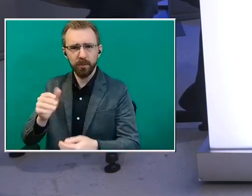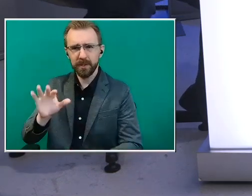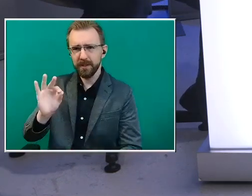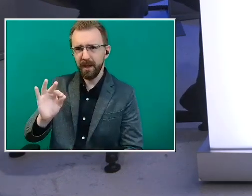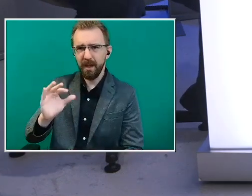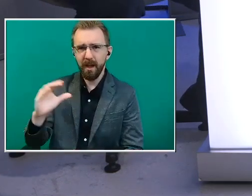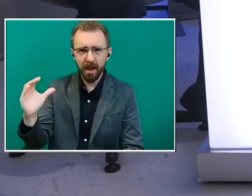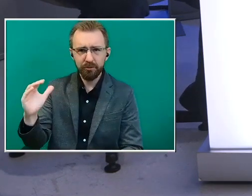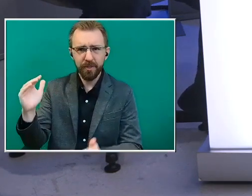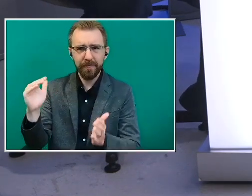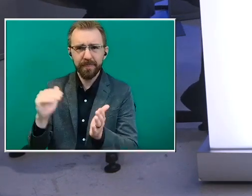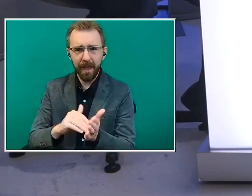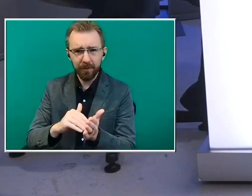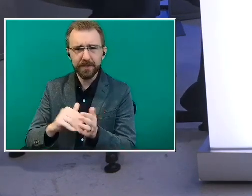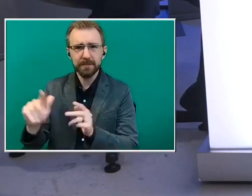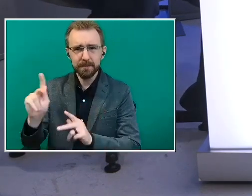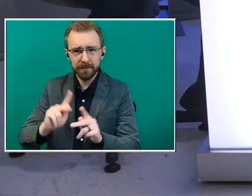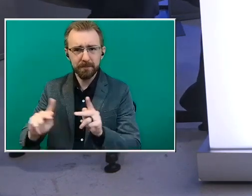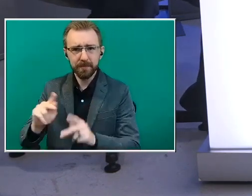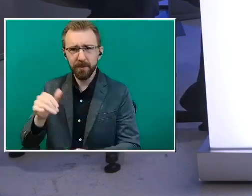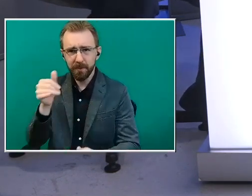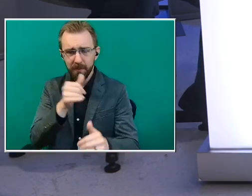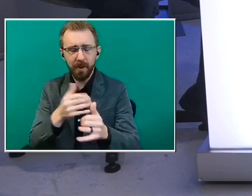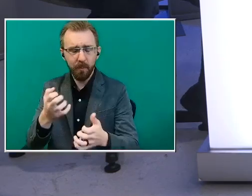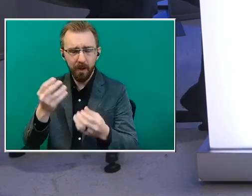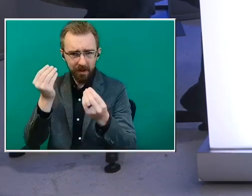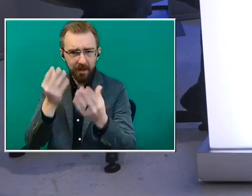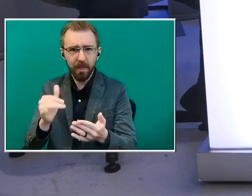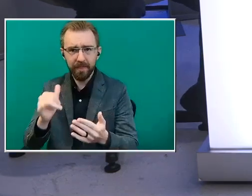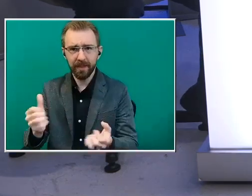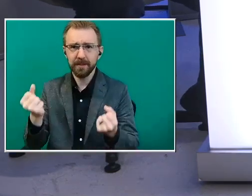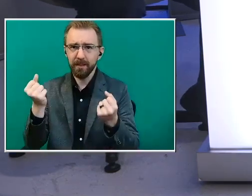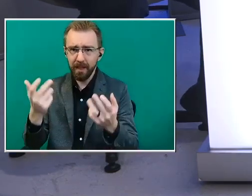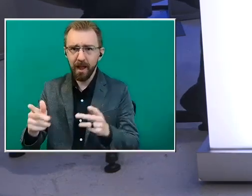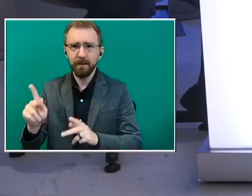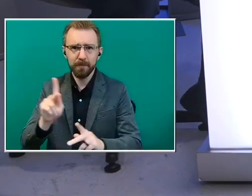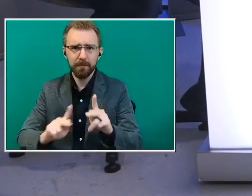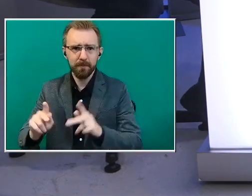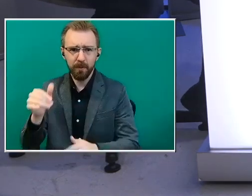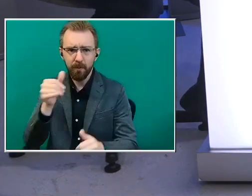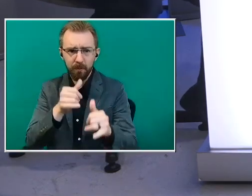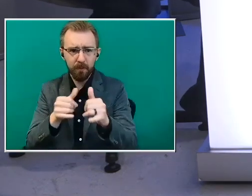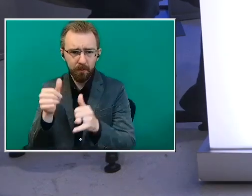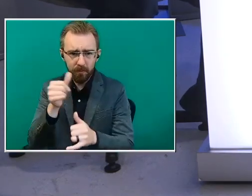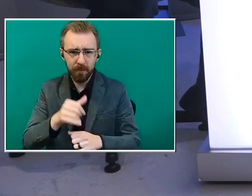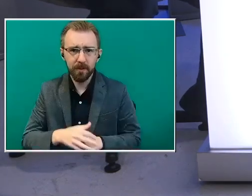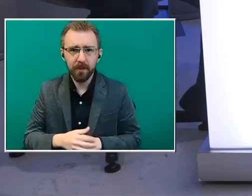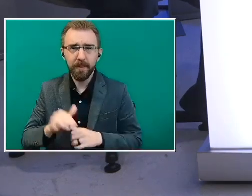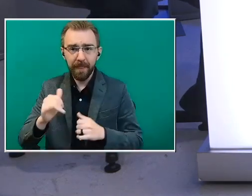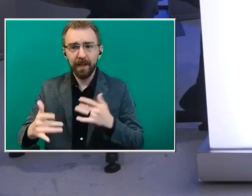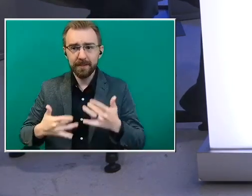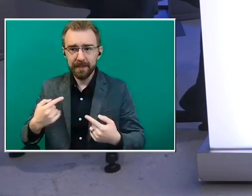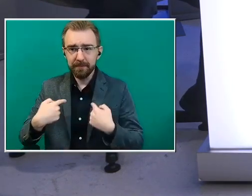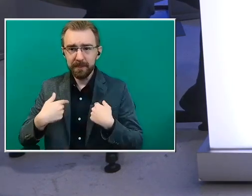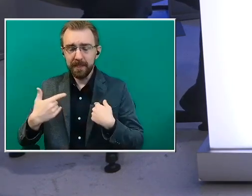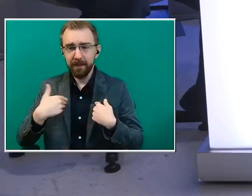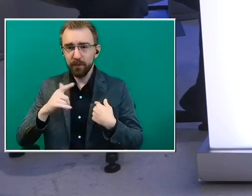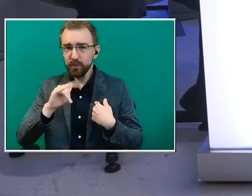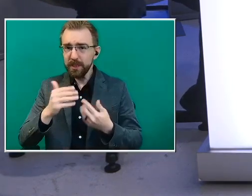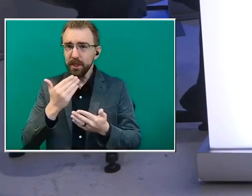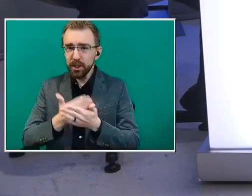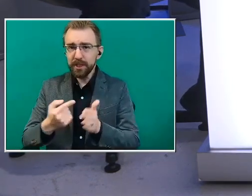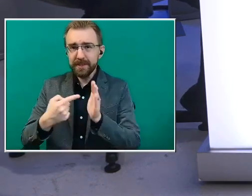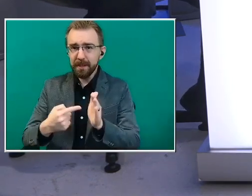900,000 people. I just want to tell you, that's a lot of folks right there. You know how much that excites me to have a really good sample size and research?